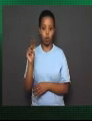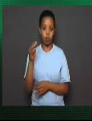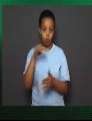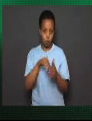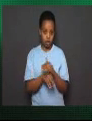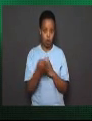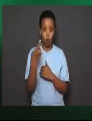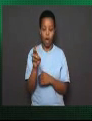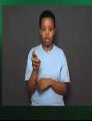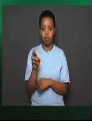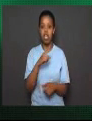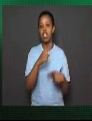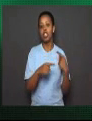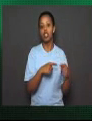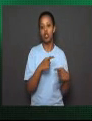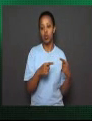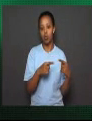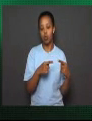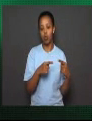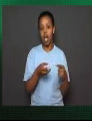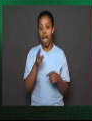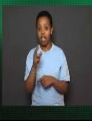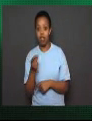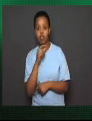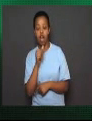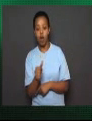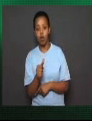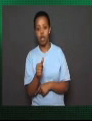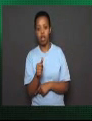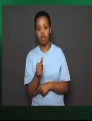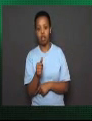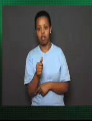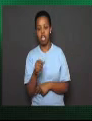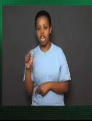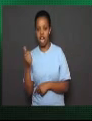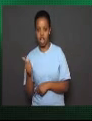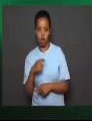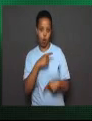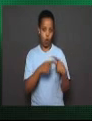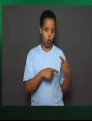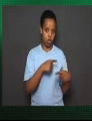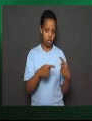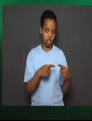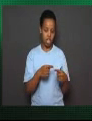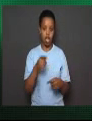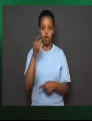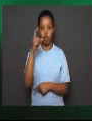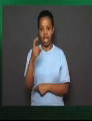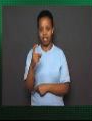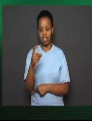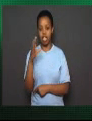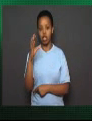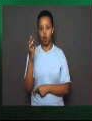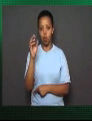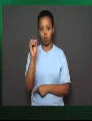or if the gene is not active, then the other genes on the X